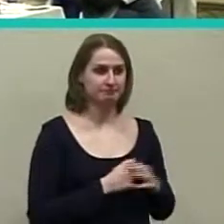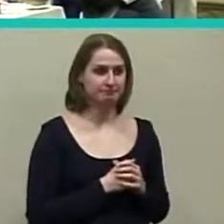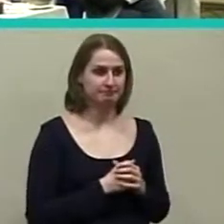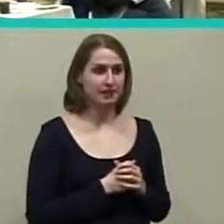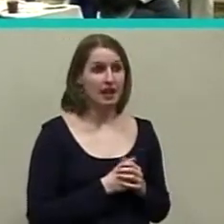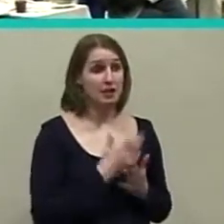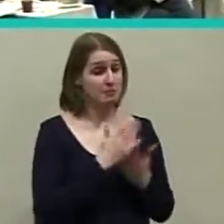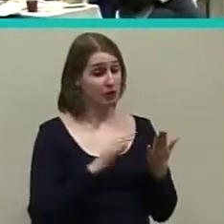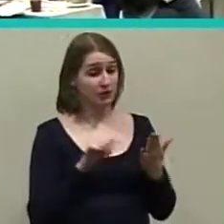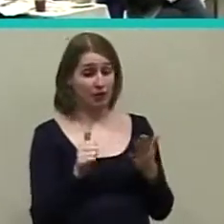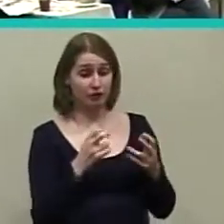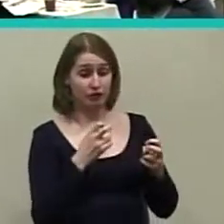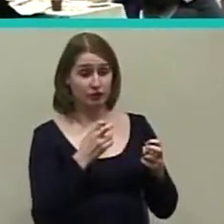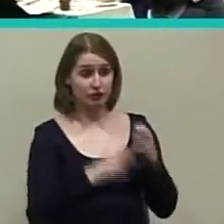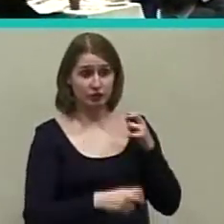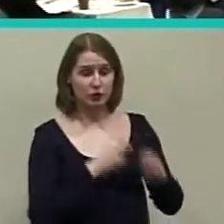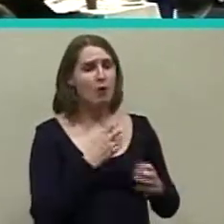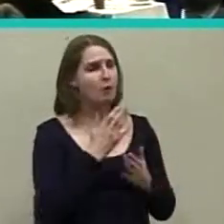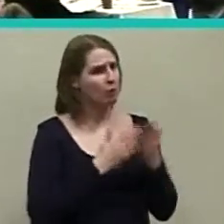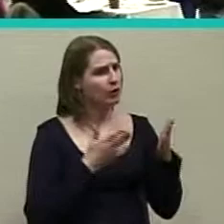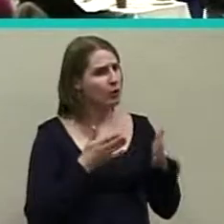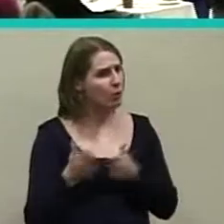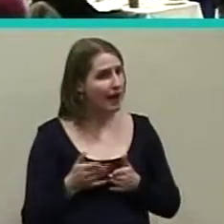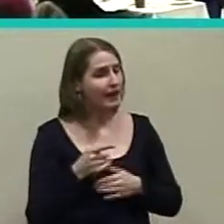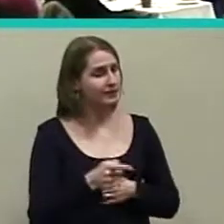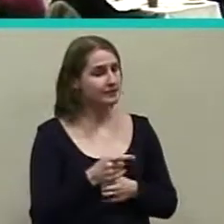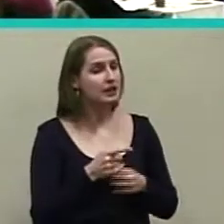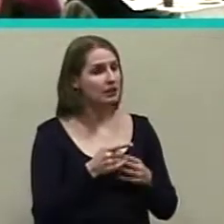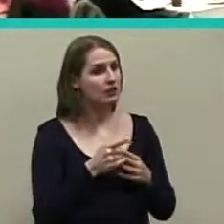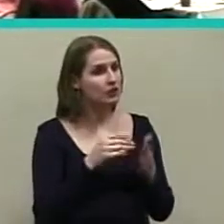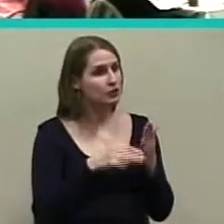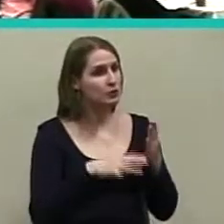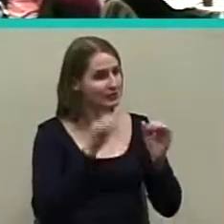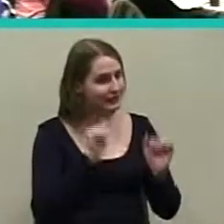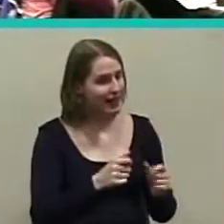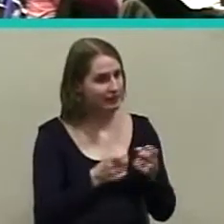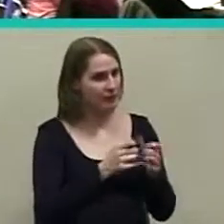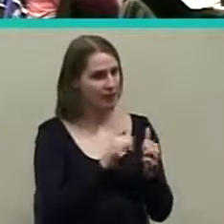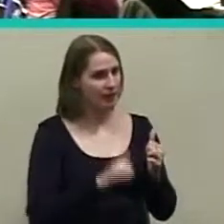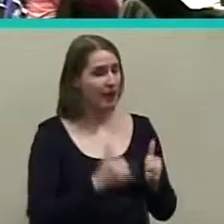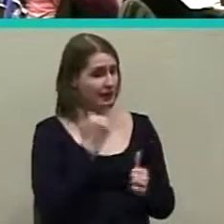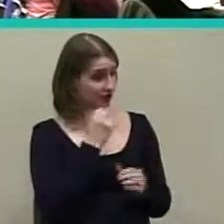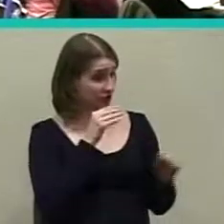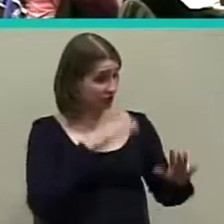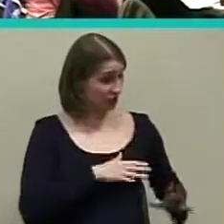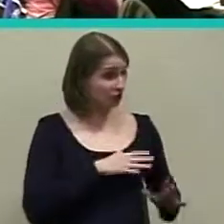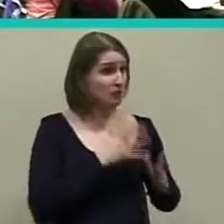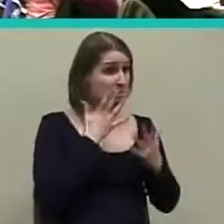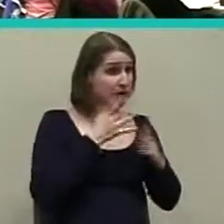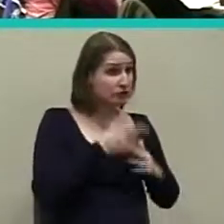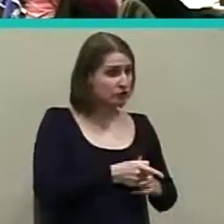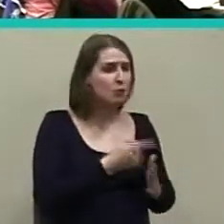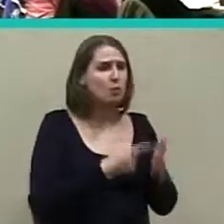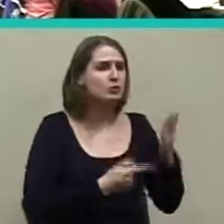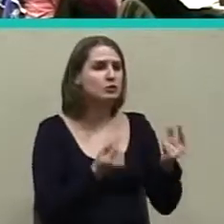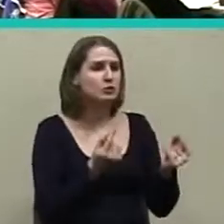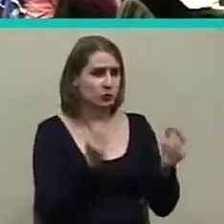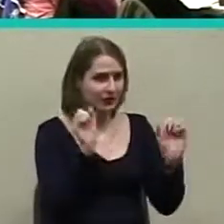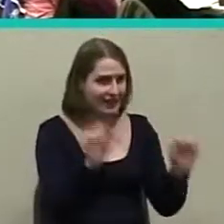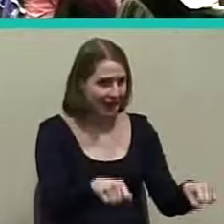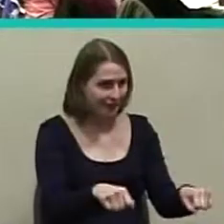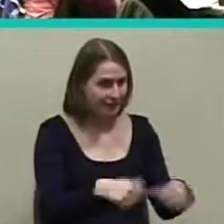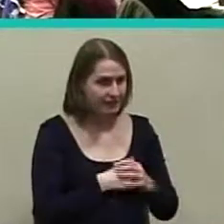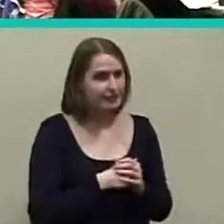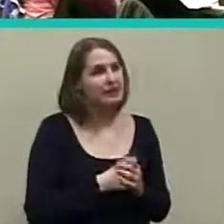of the other issue might be is what are ways this kid can deal with this? What do you do if a teacher does such and such? Okay, in fact, one of the things that